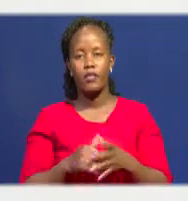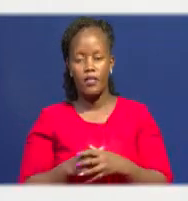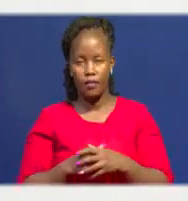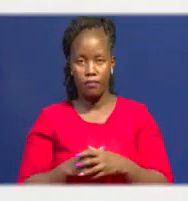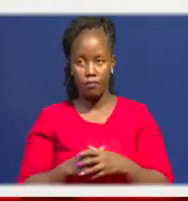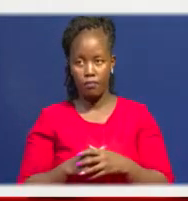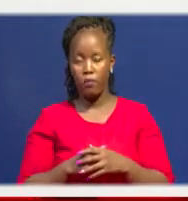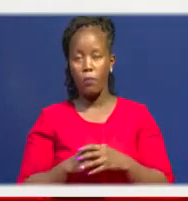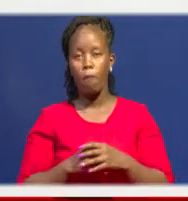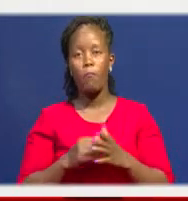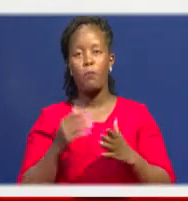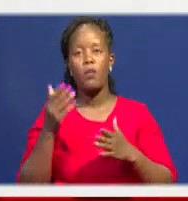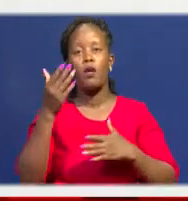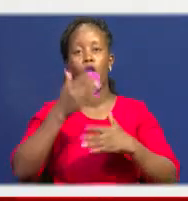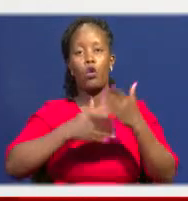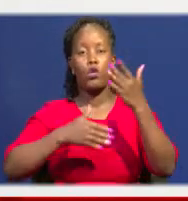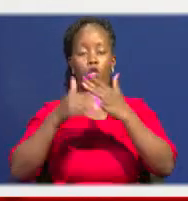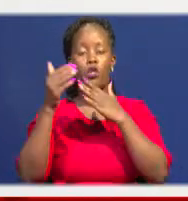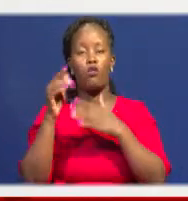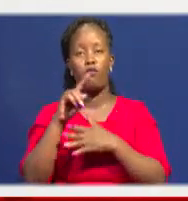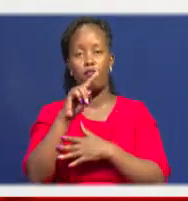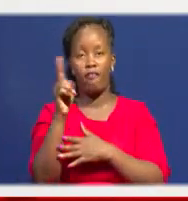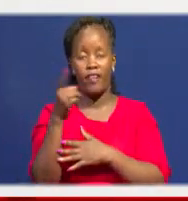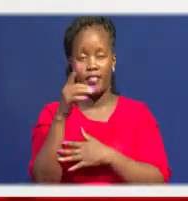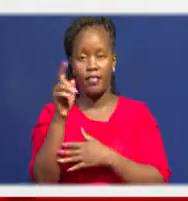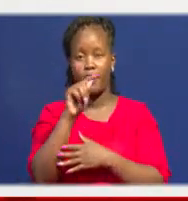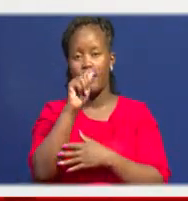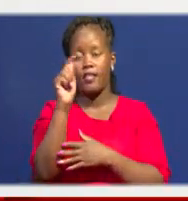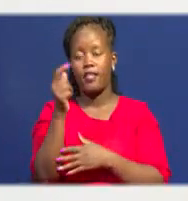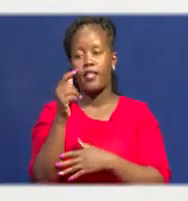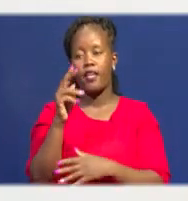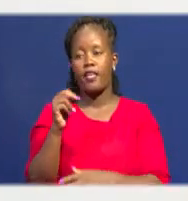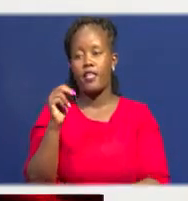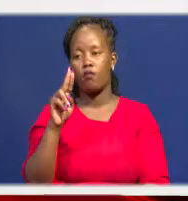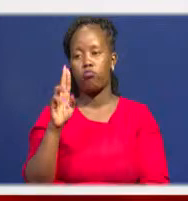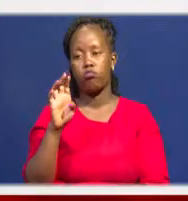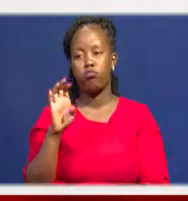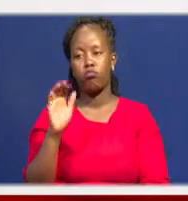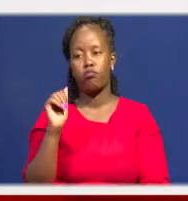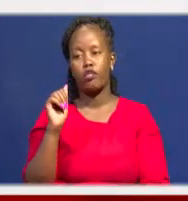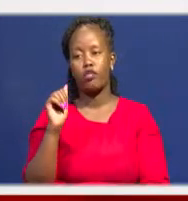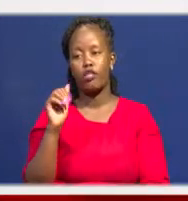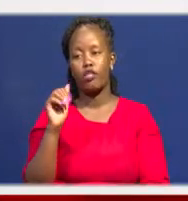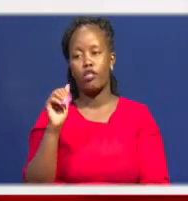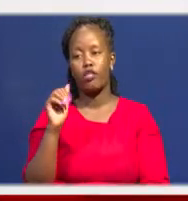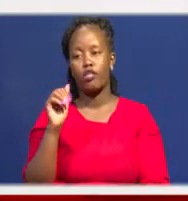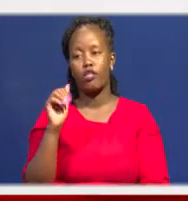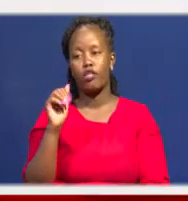Now, the construction of Kenya's first nuclear power plant in Kilifi County is becoming a reality.